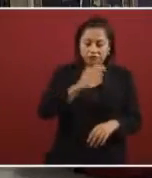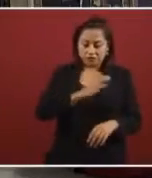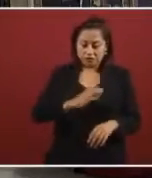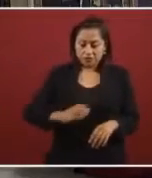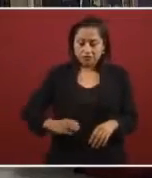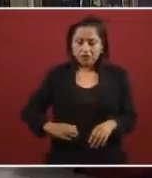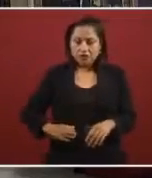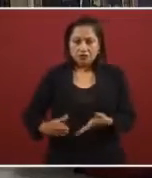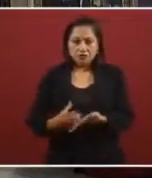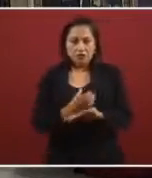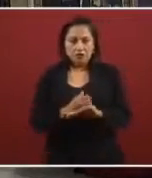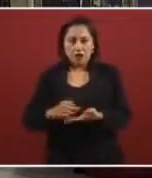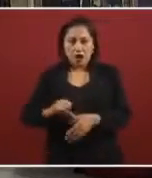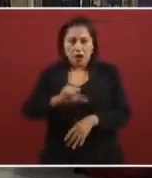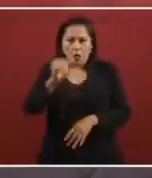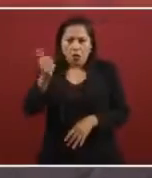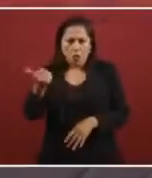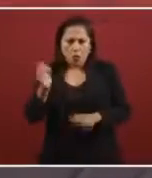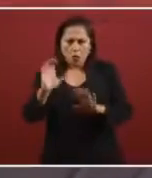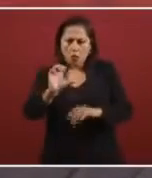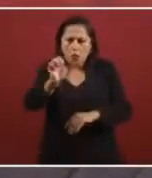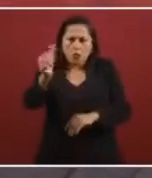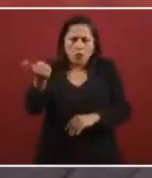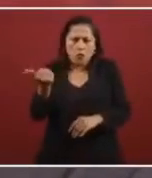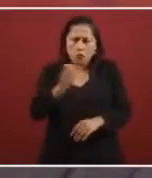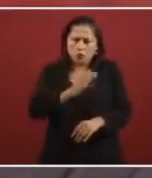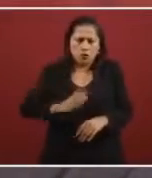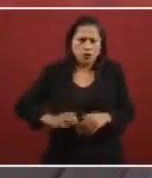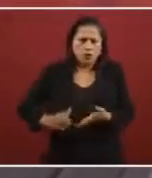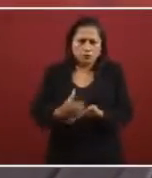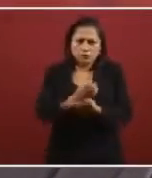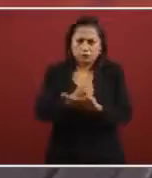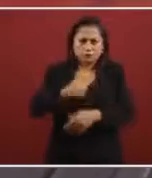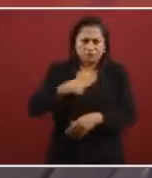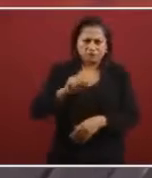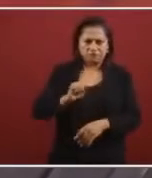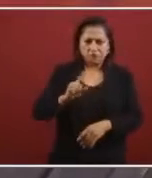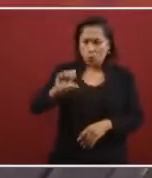won? Cualquier otro. Any other candidate.